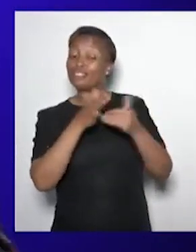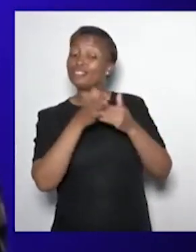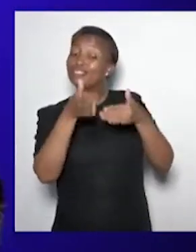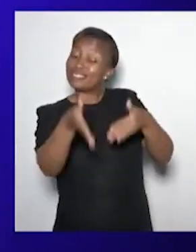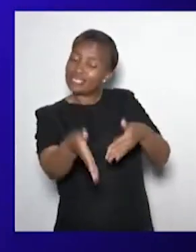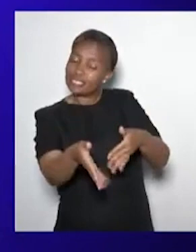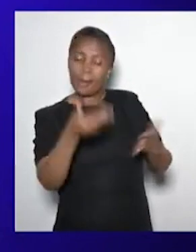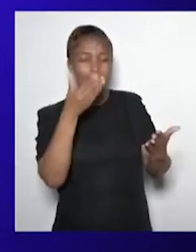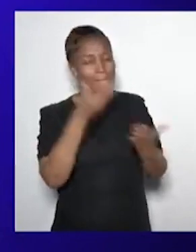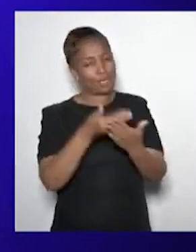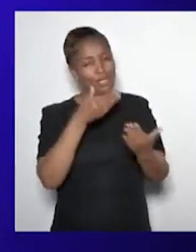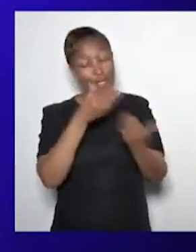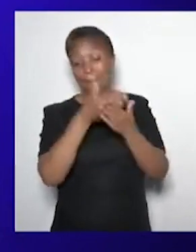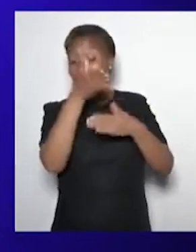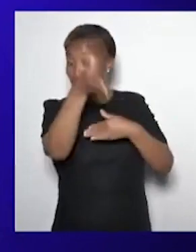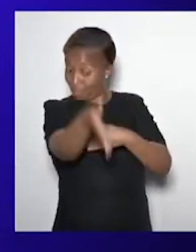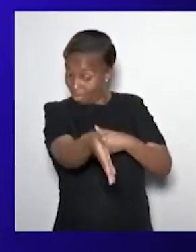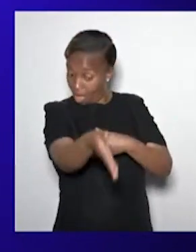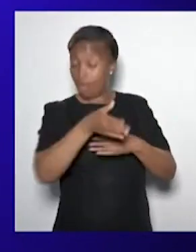is possibilities.